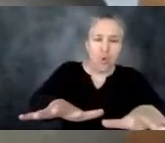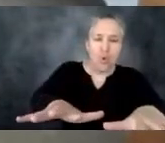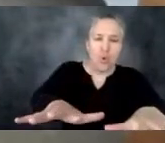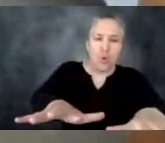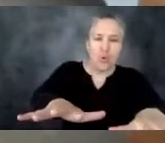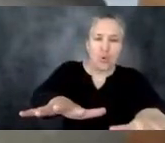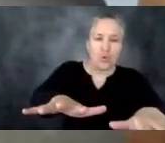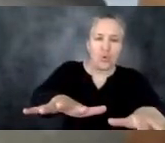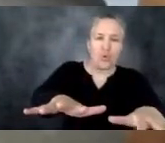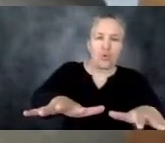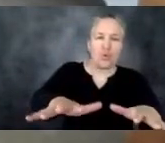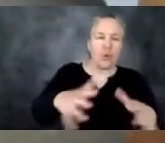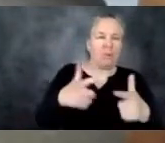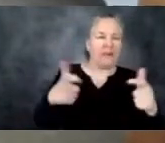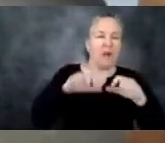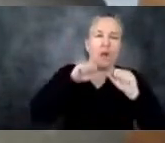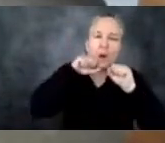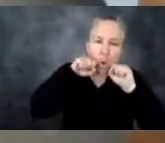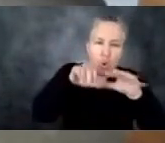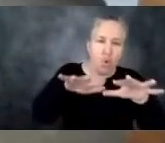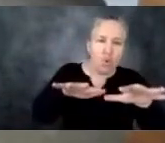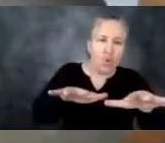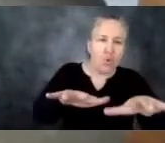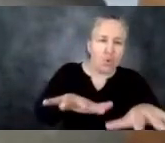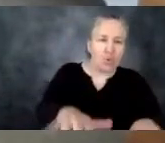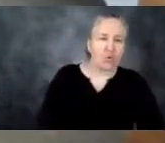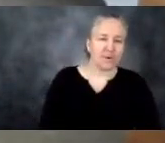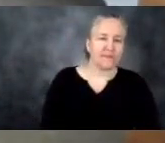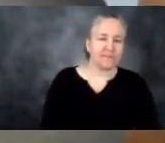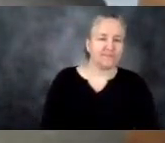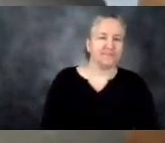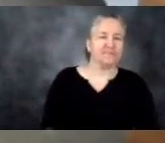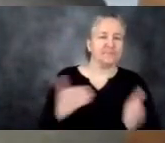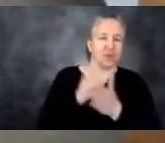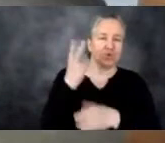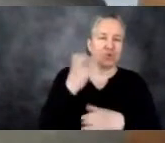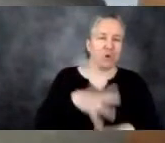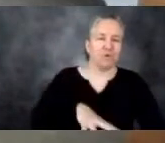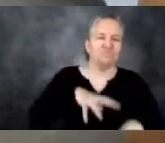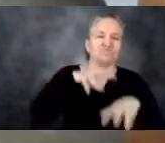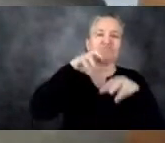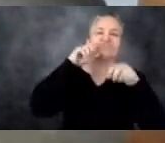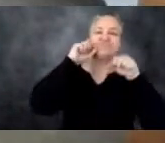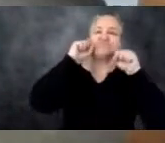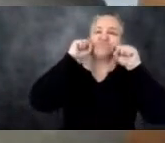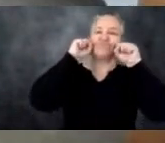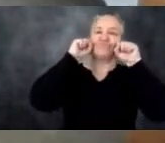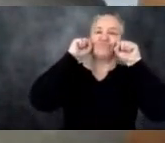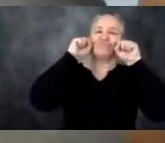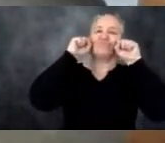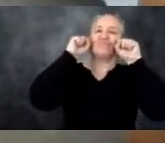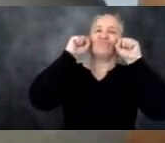through your mouth, big exhale. Good. Let's take two more breaths. Inhale.